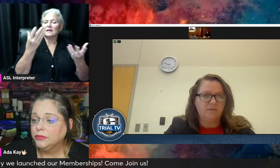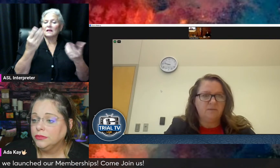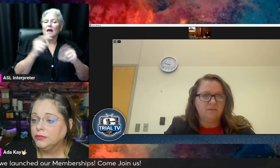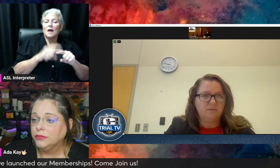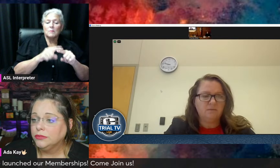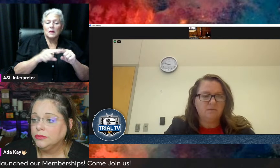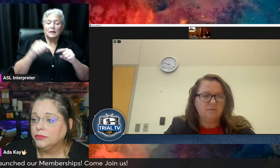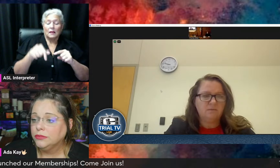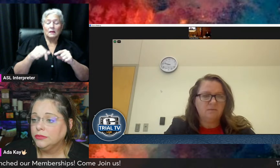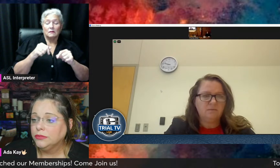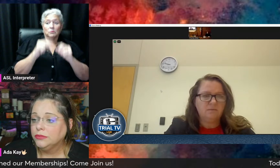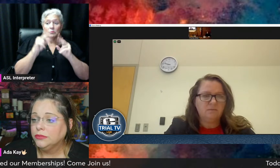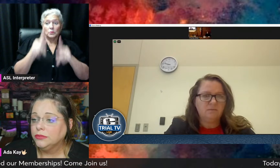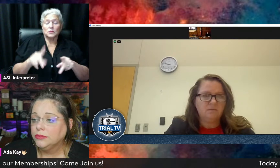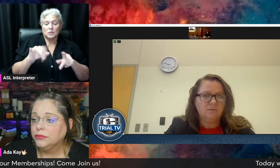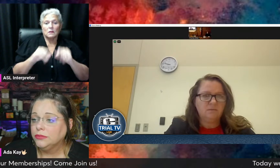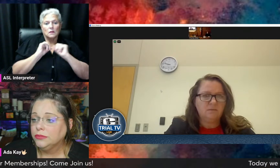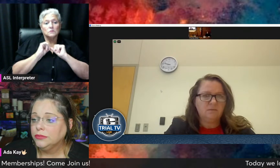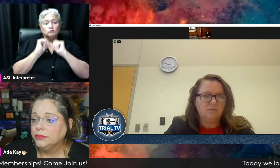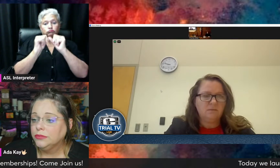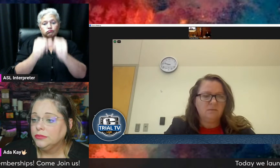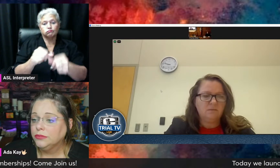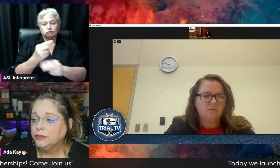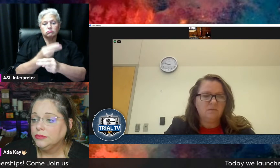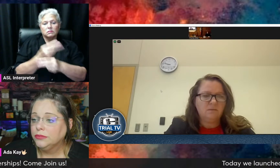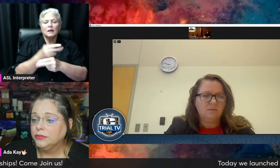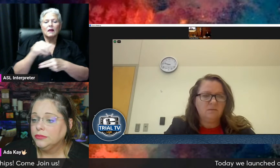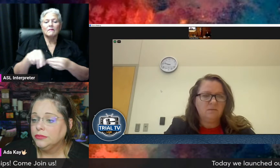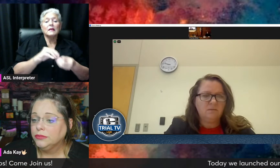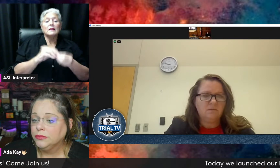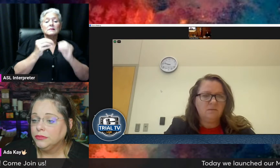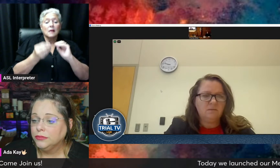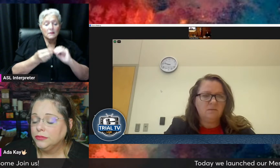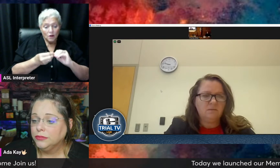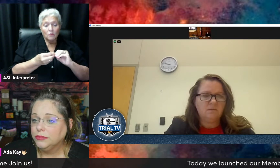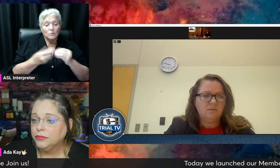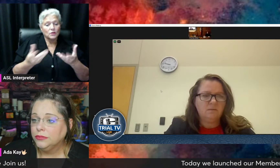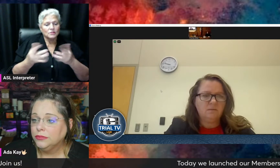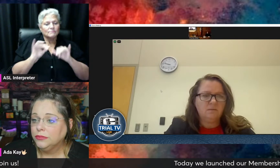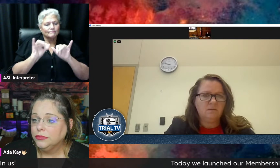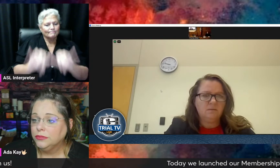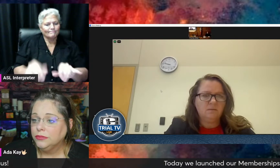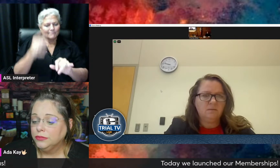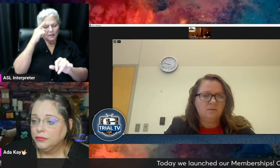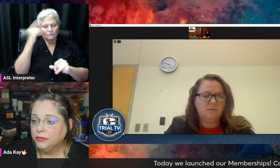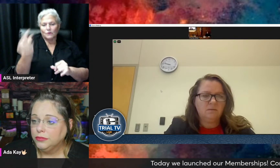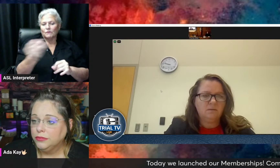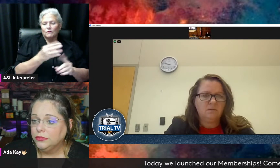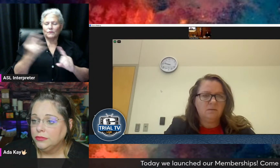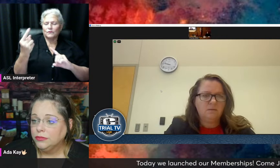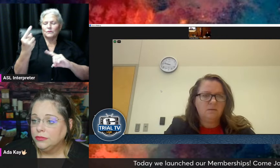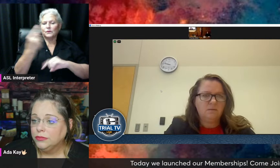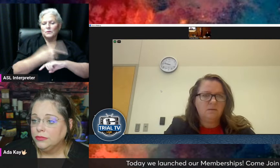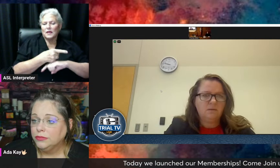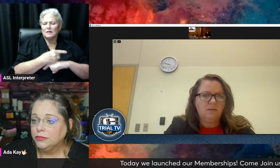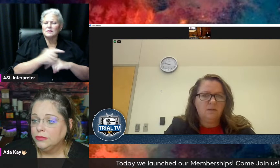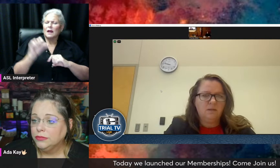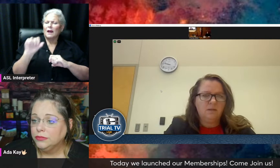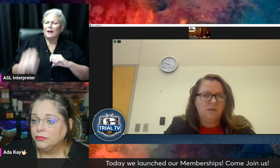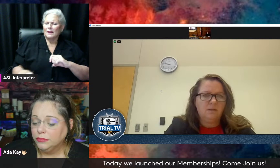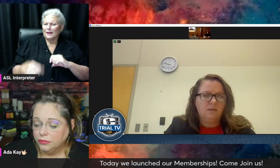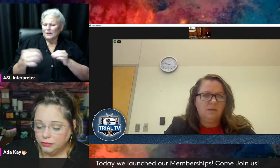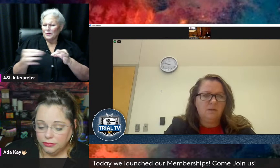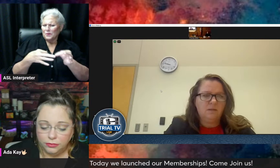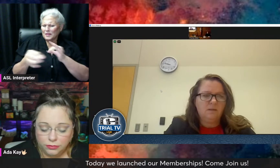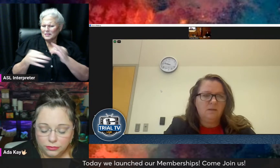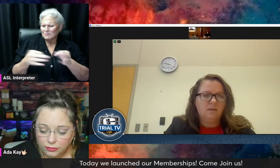several days. Could you explain the variations in these isomers of THC? What exactly